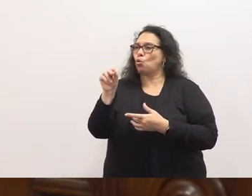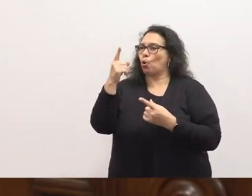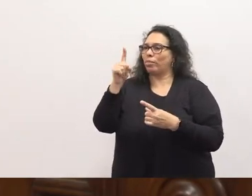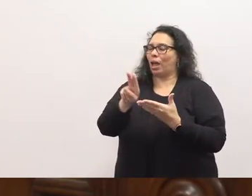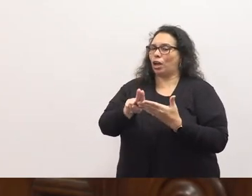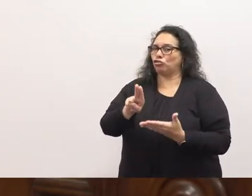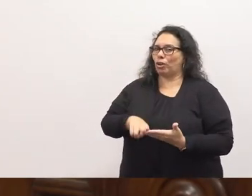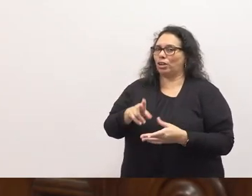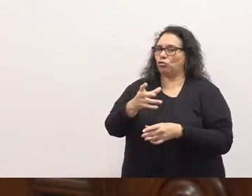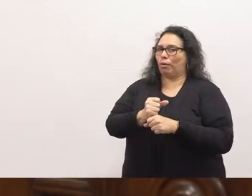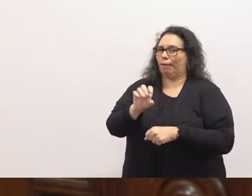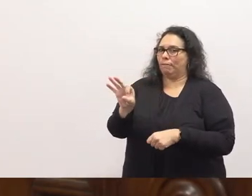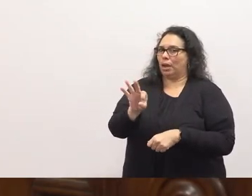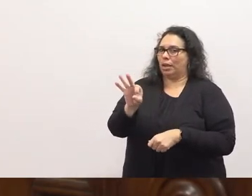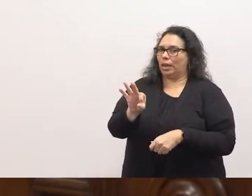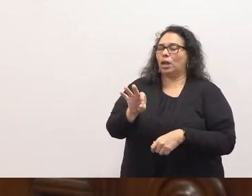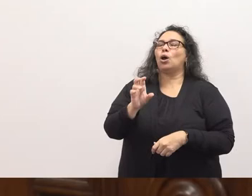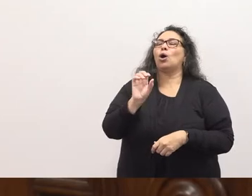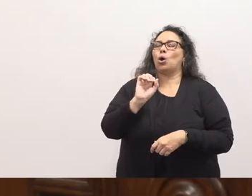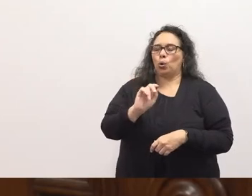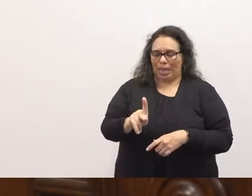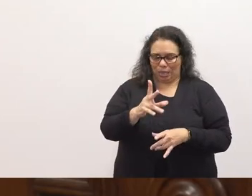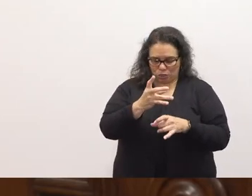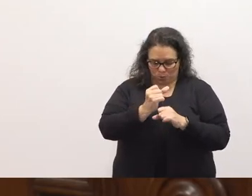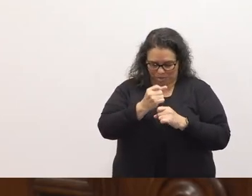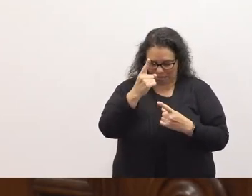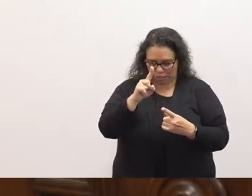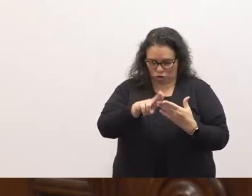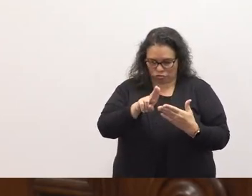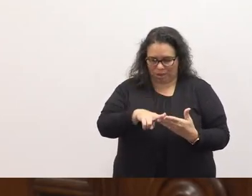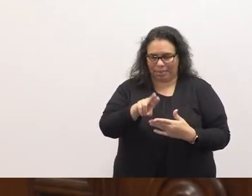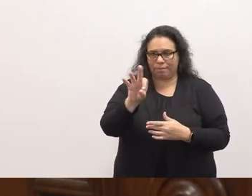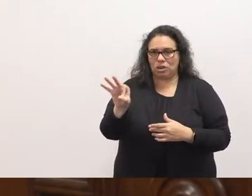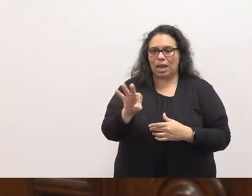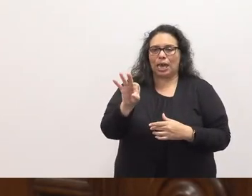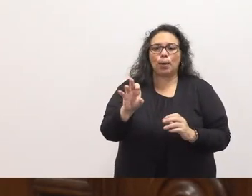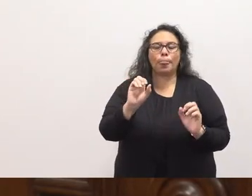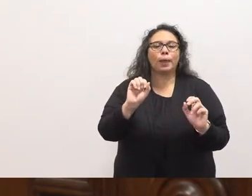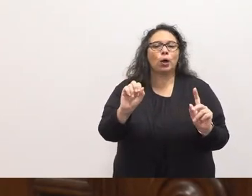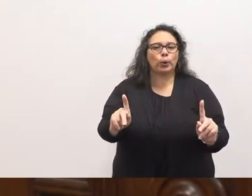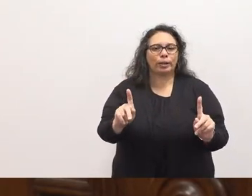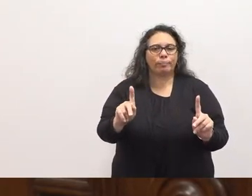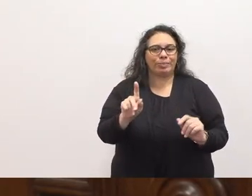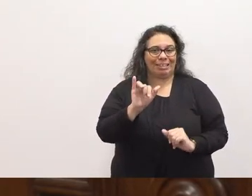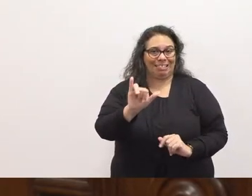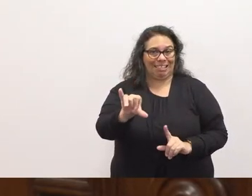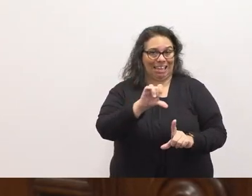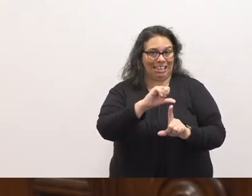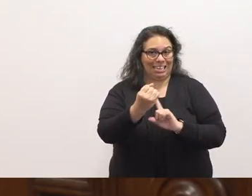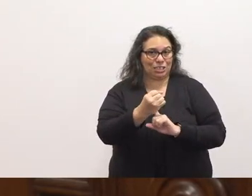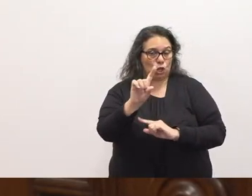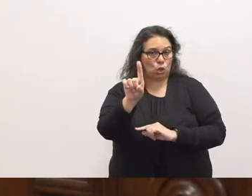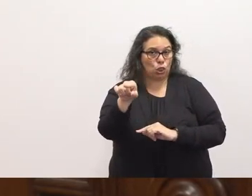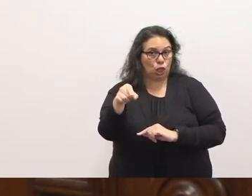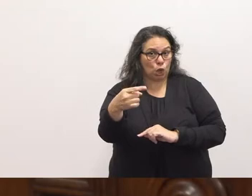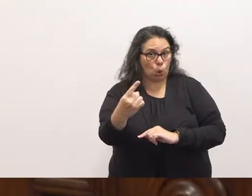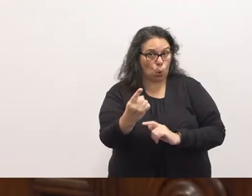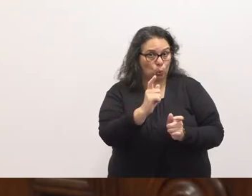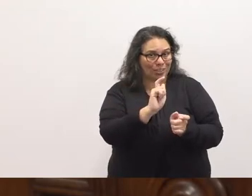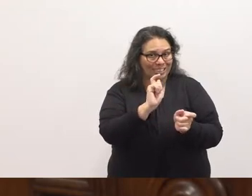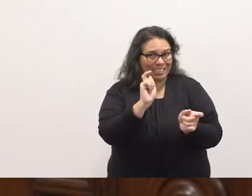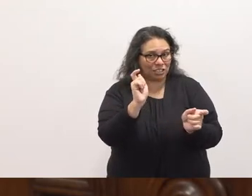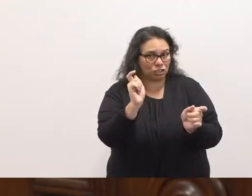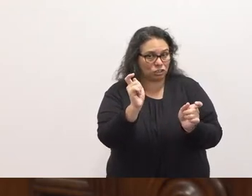you received on Friday. So we received the contract on Friday. Okay, in that case, the only